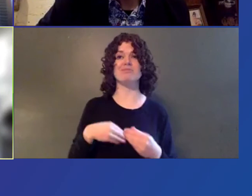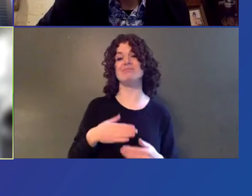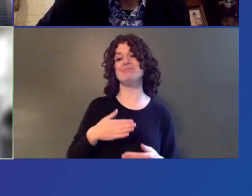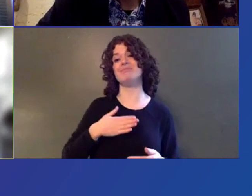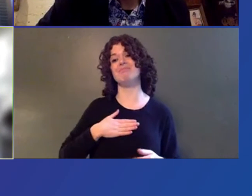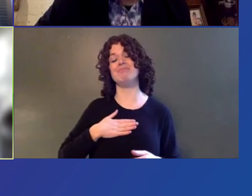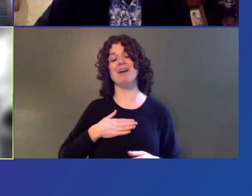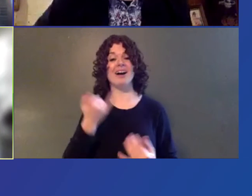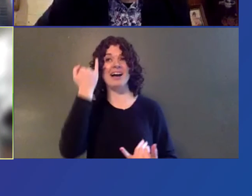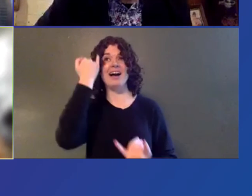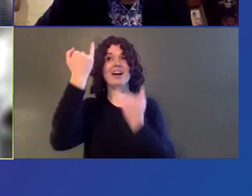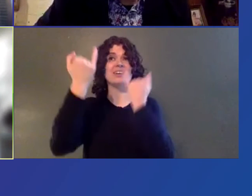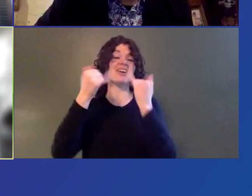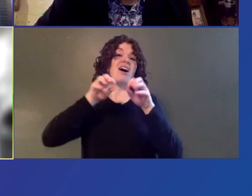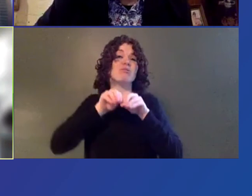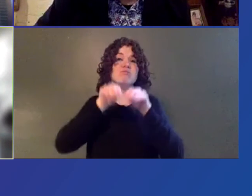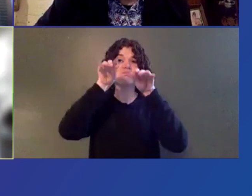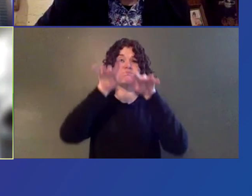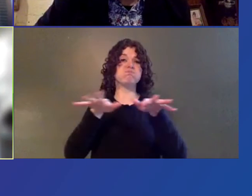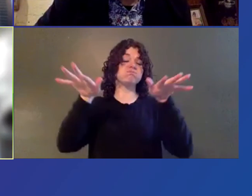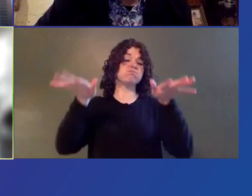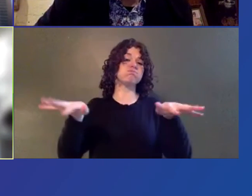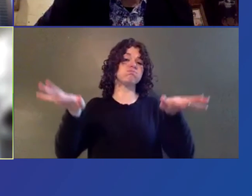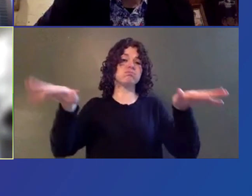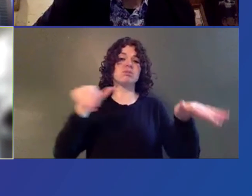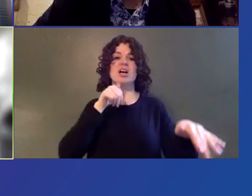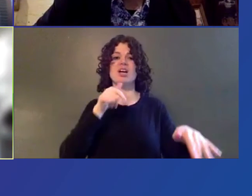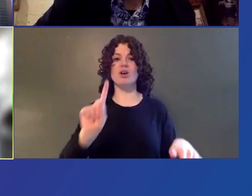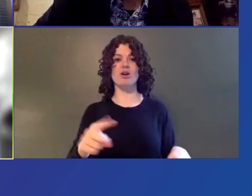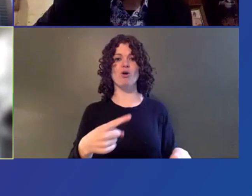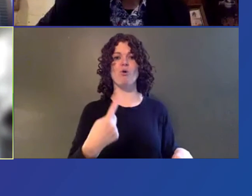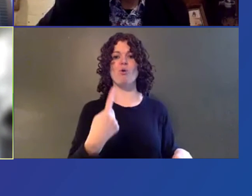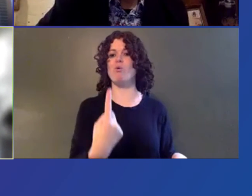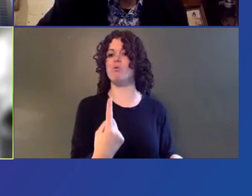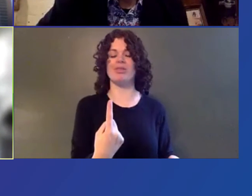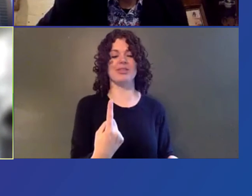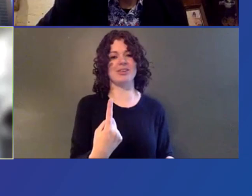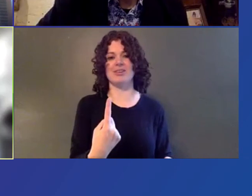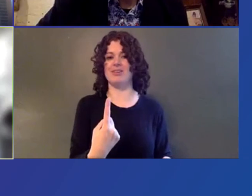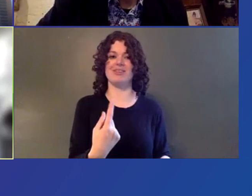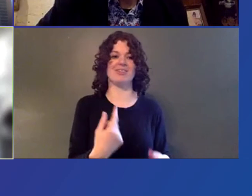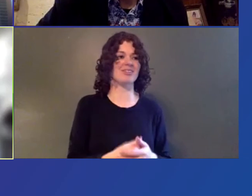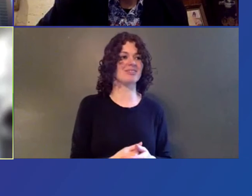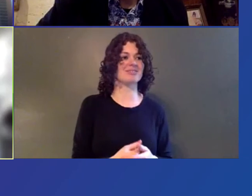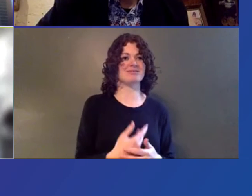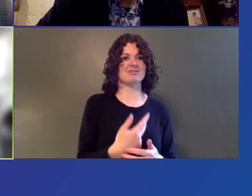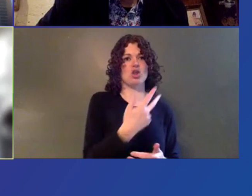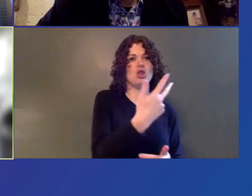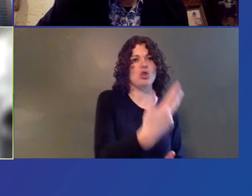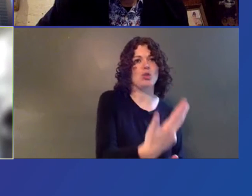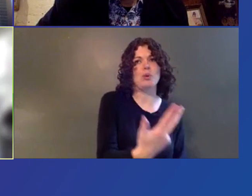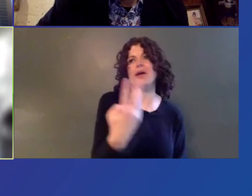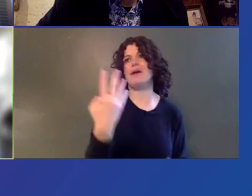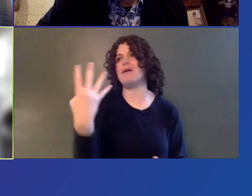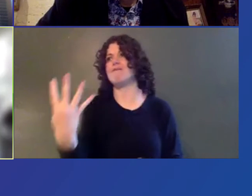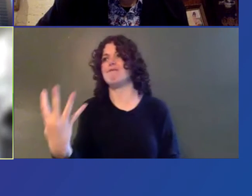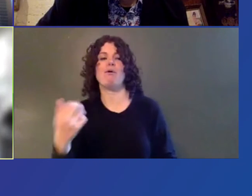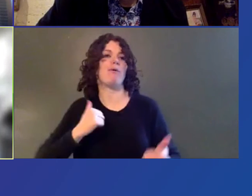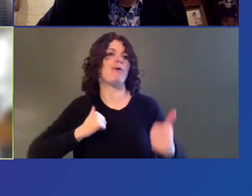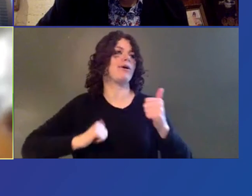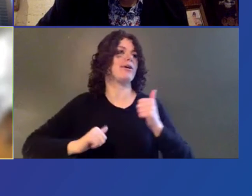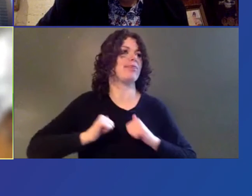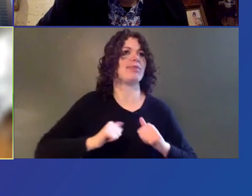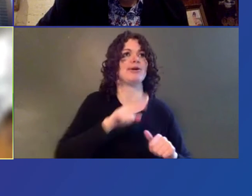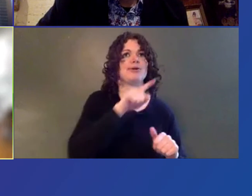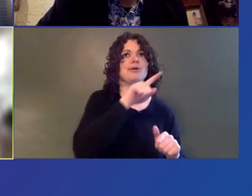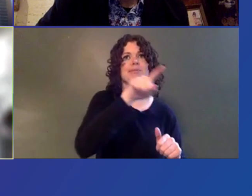other realms of dance beside what used to be the 3 or 4 theaters that were interested in experimentation. Now